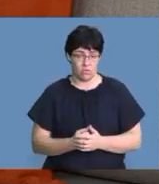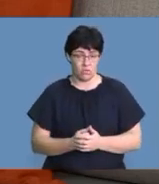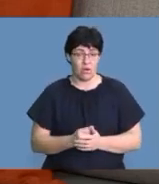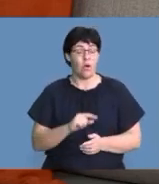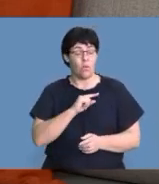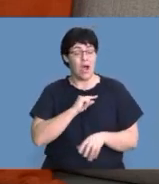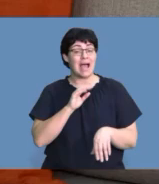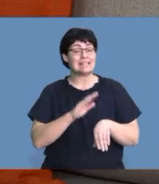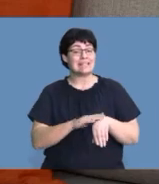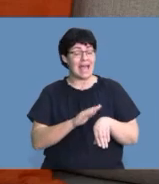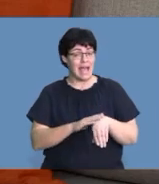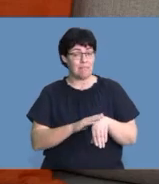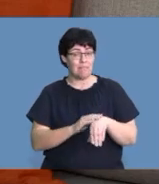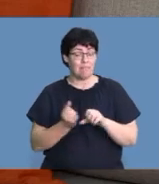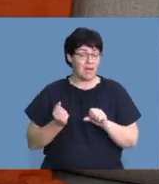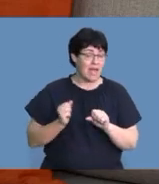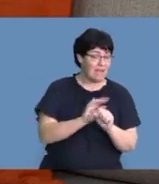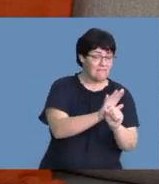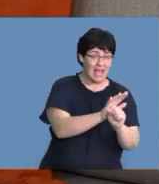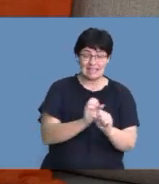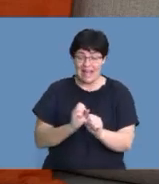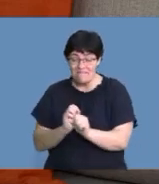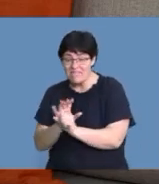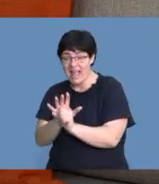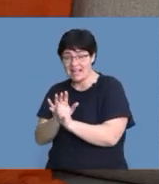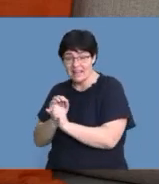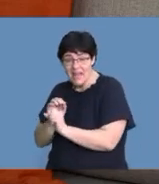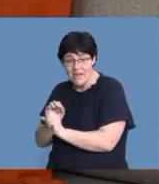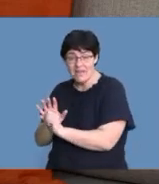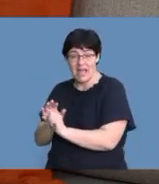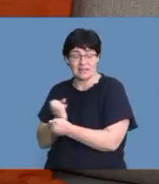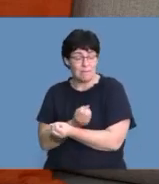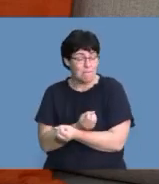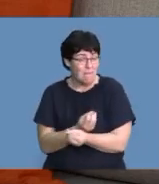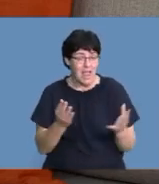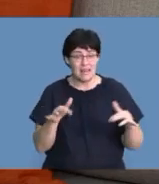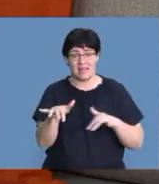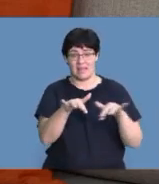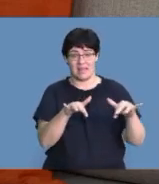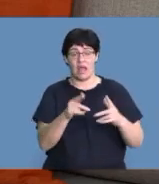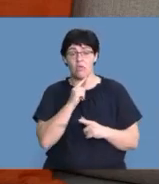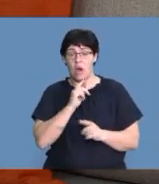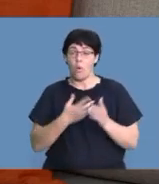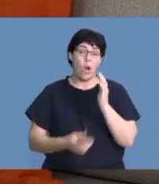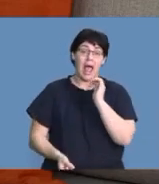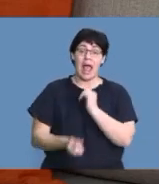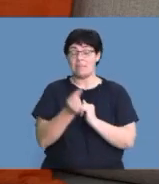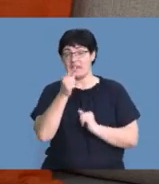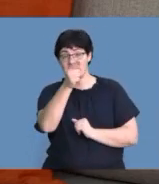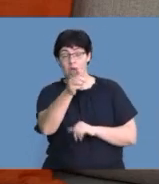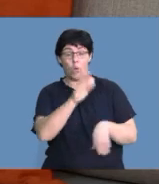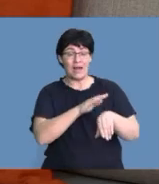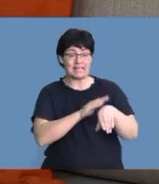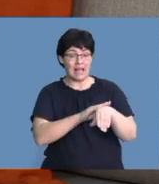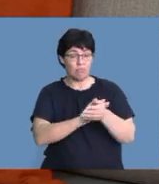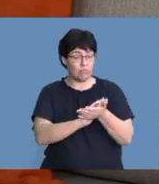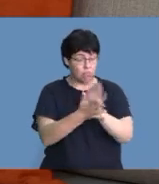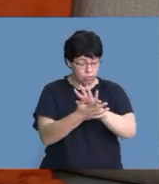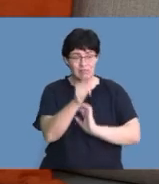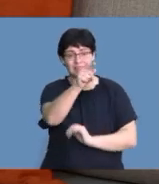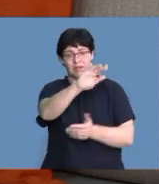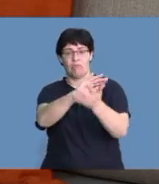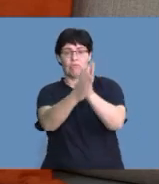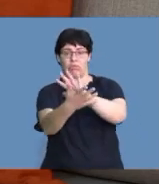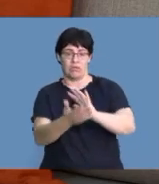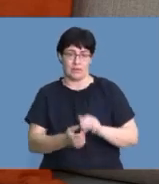our time management can affect us in so many tiny areas that can change the trajectory of everything that